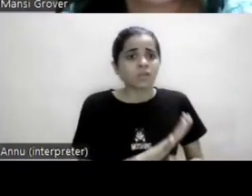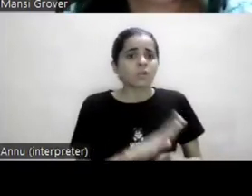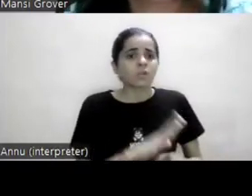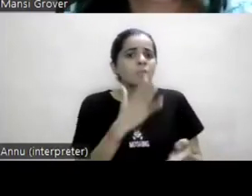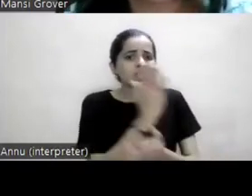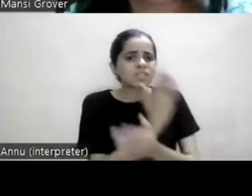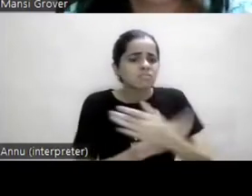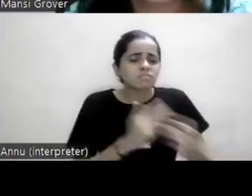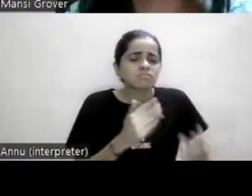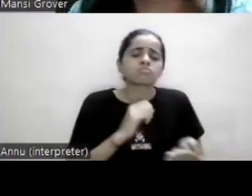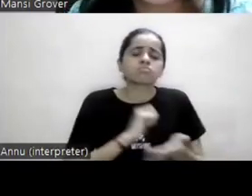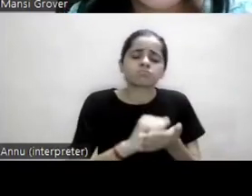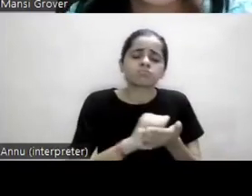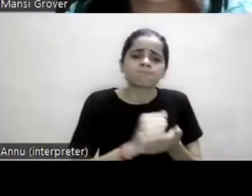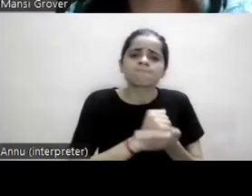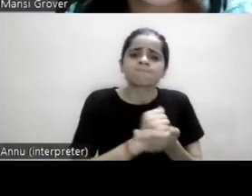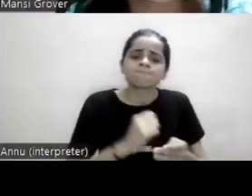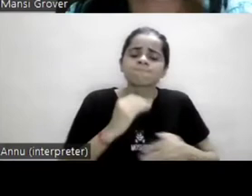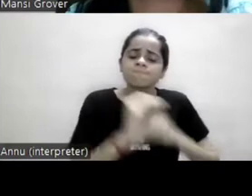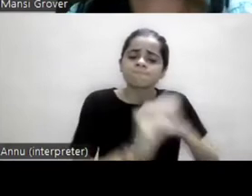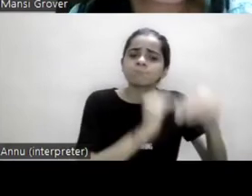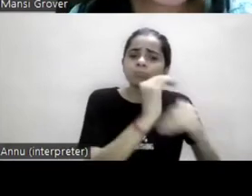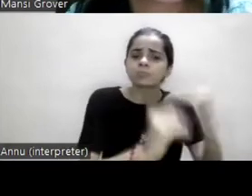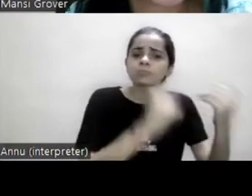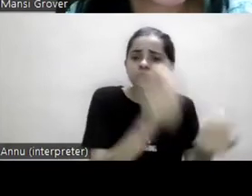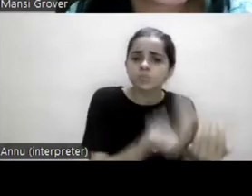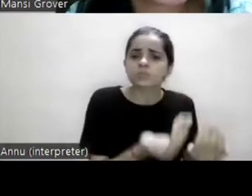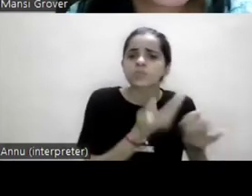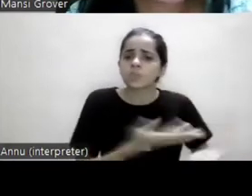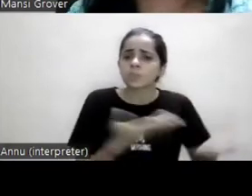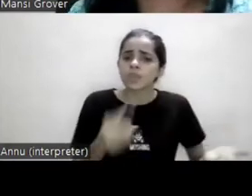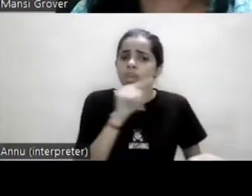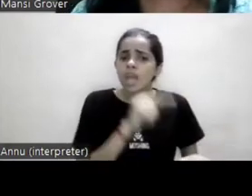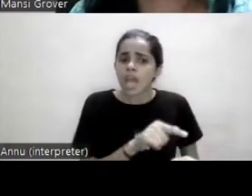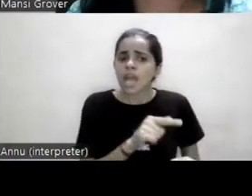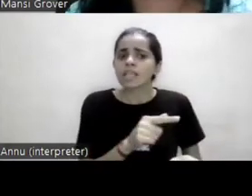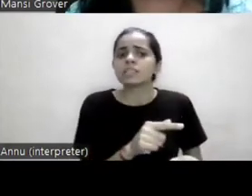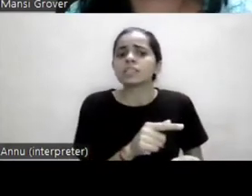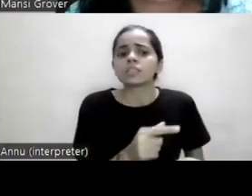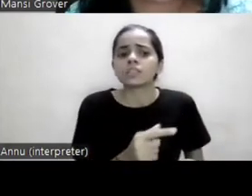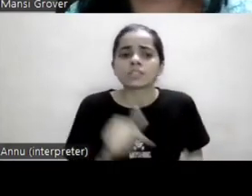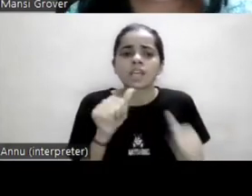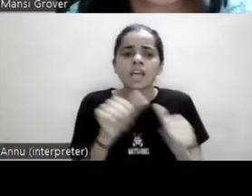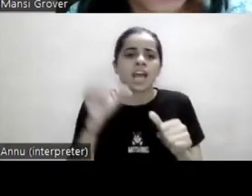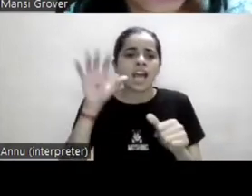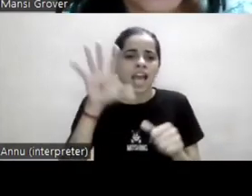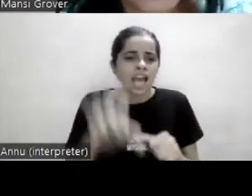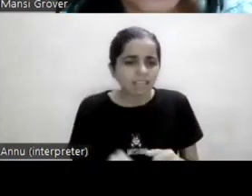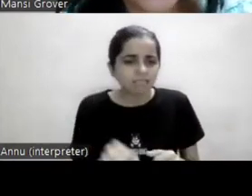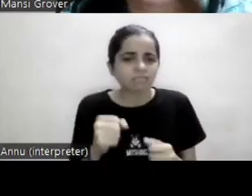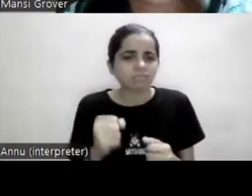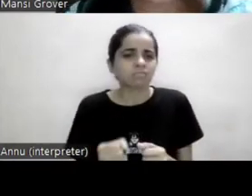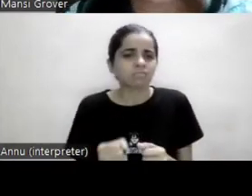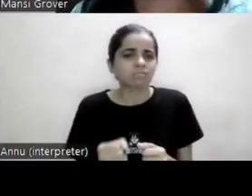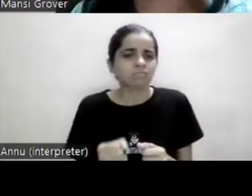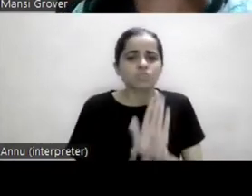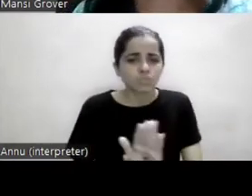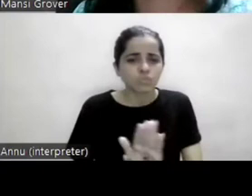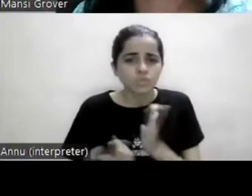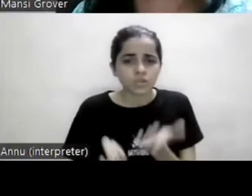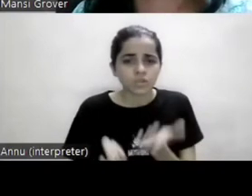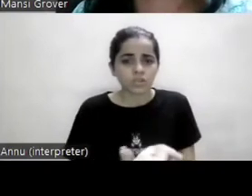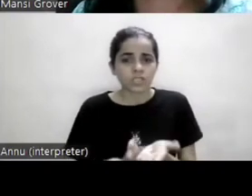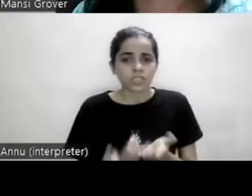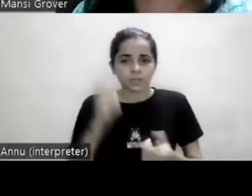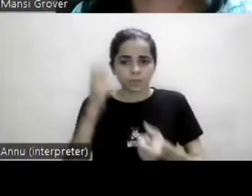condition. The material nature of such presence, the excess it creates when